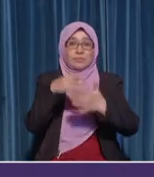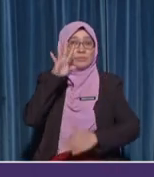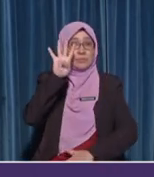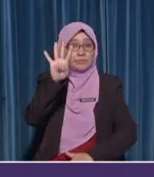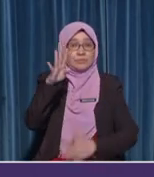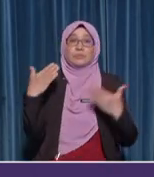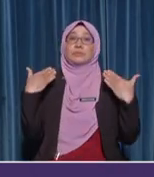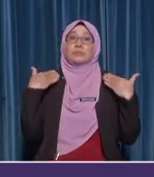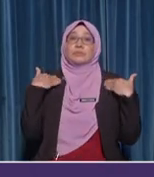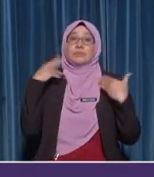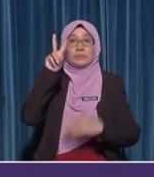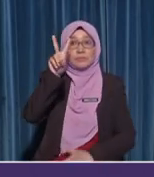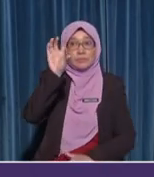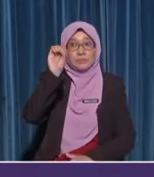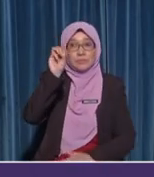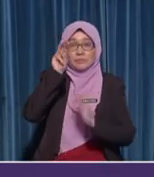graduations.